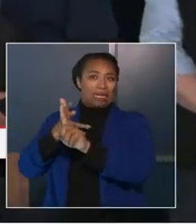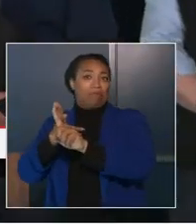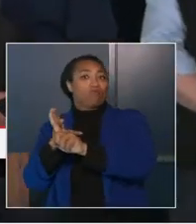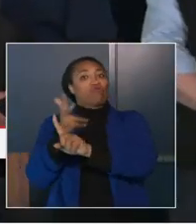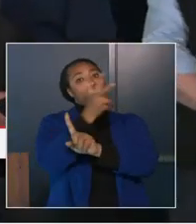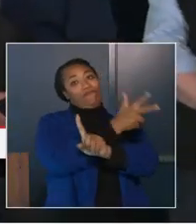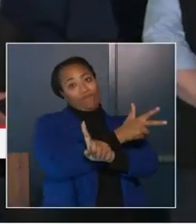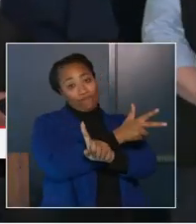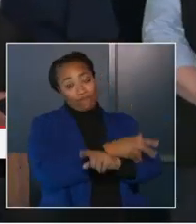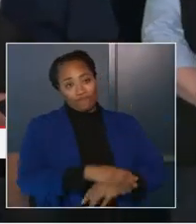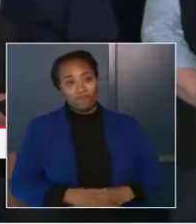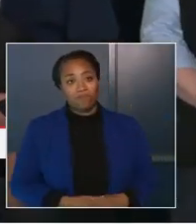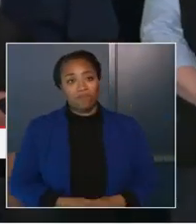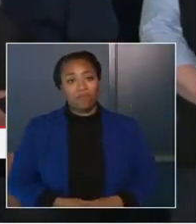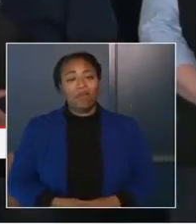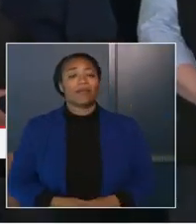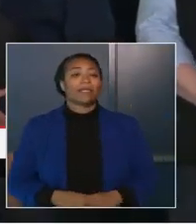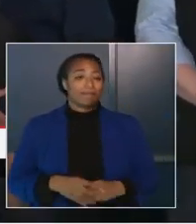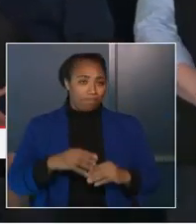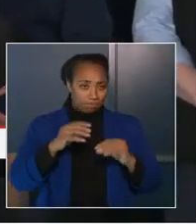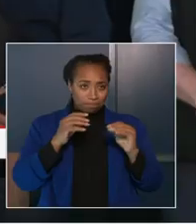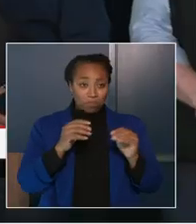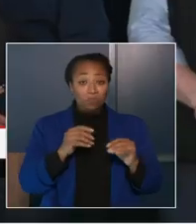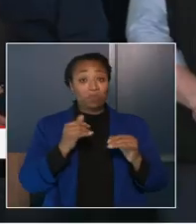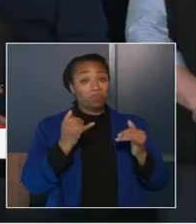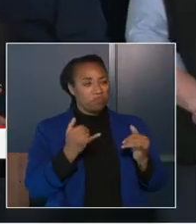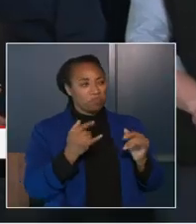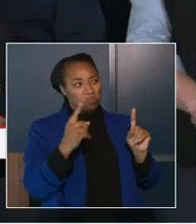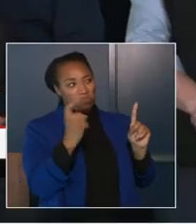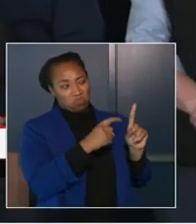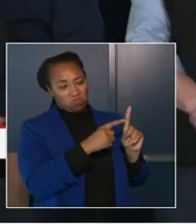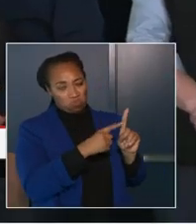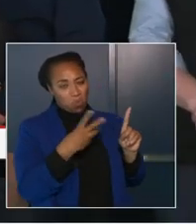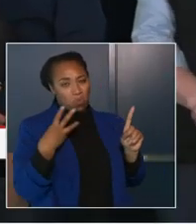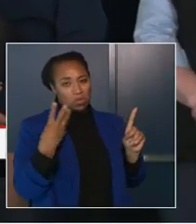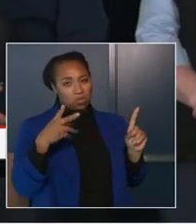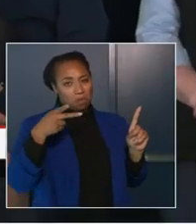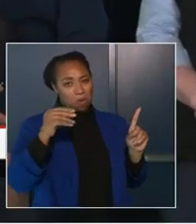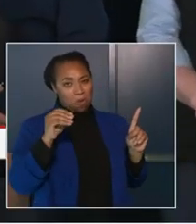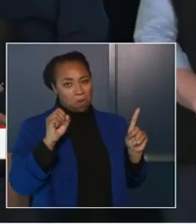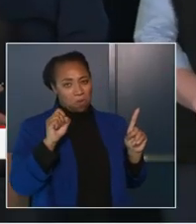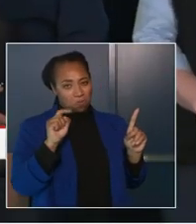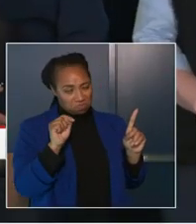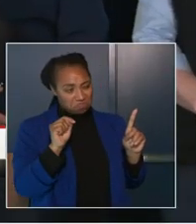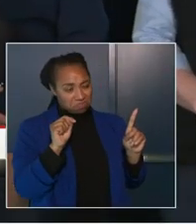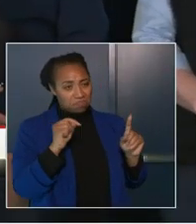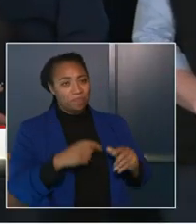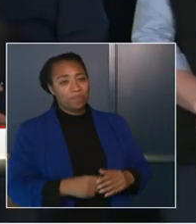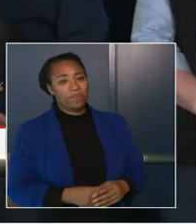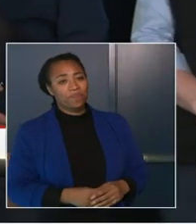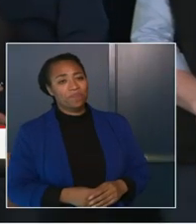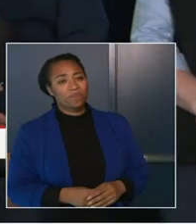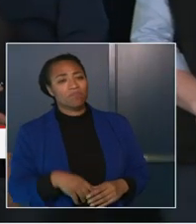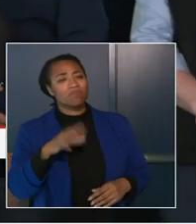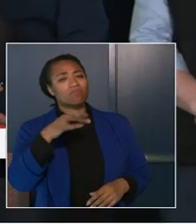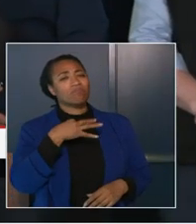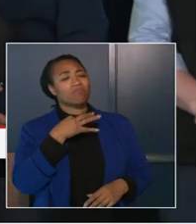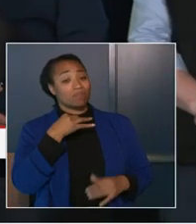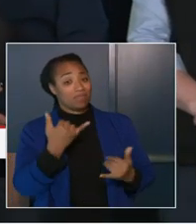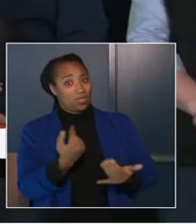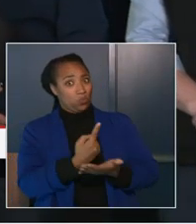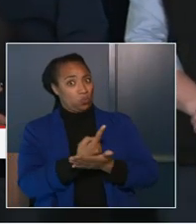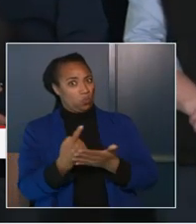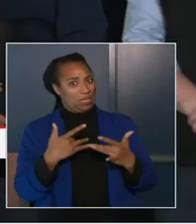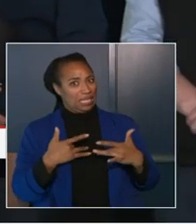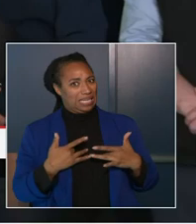I'm Dan Rosenzweig with the Washington Post. Another question on this week's many events. Do these events